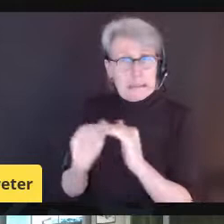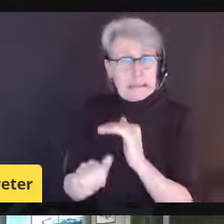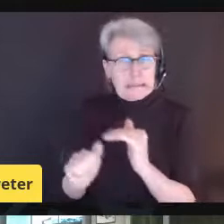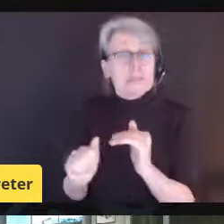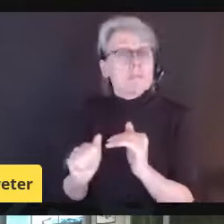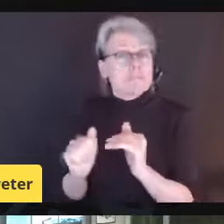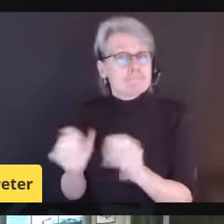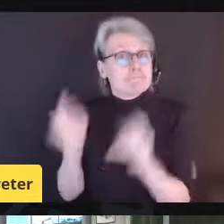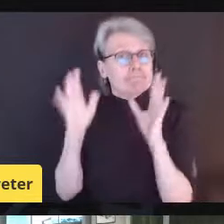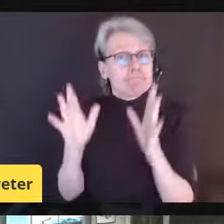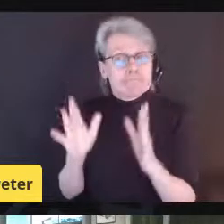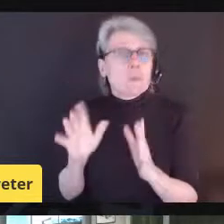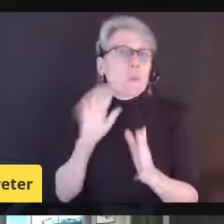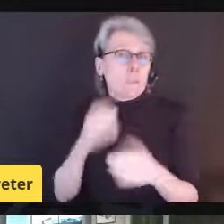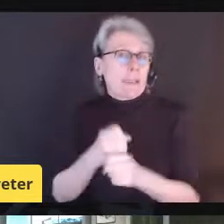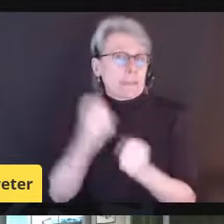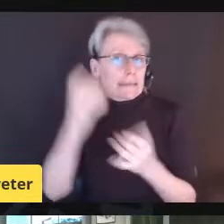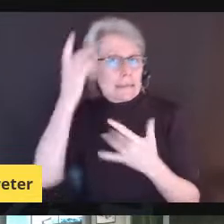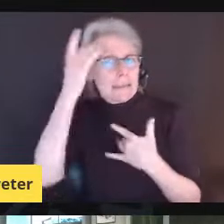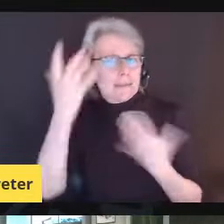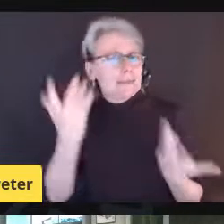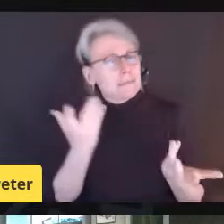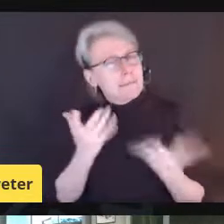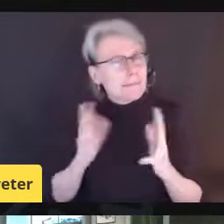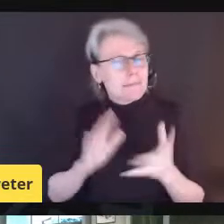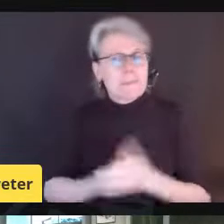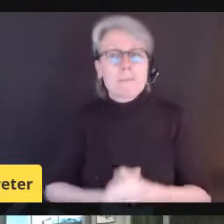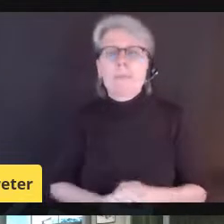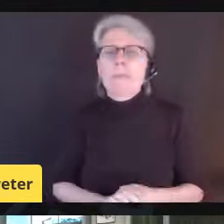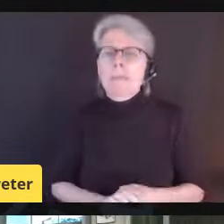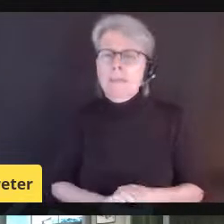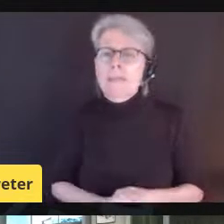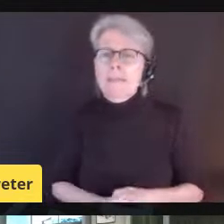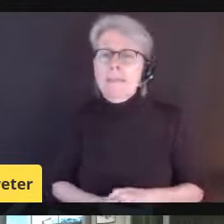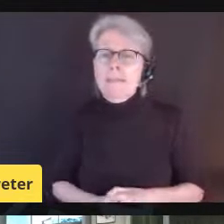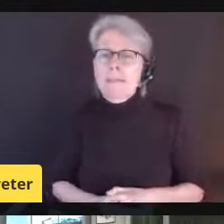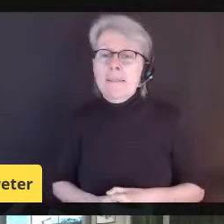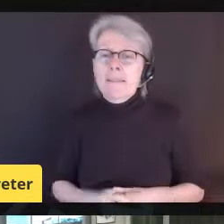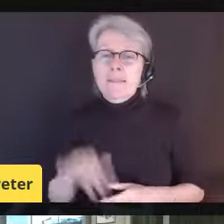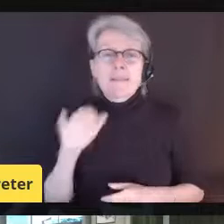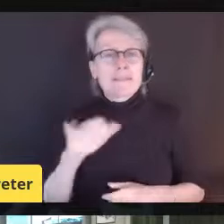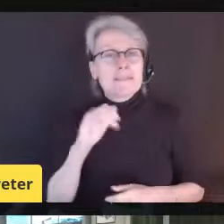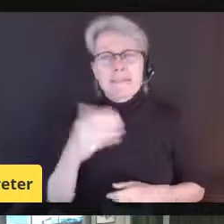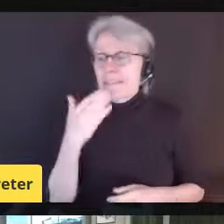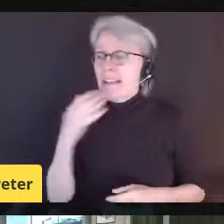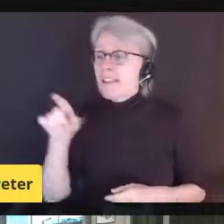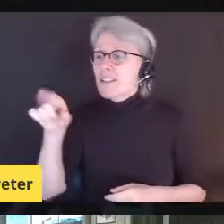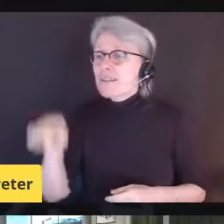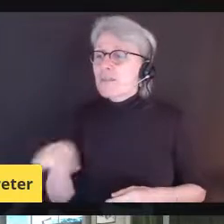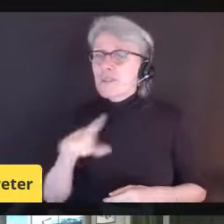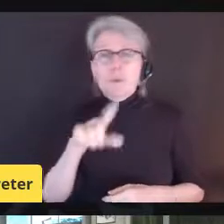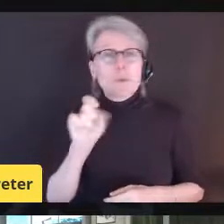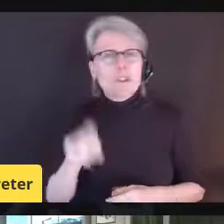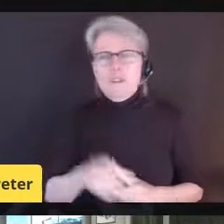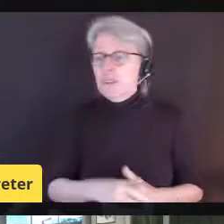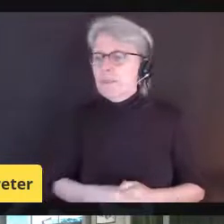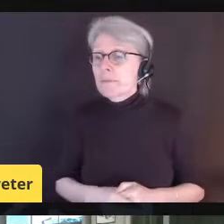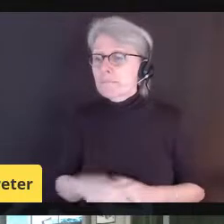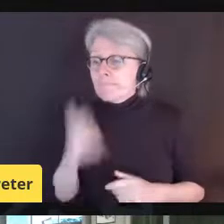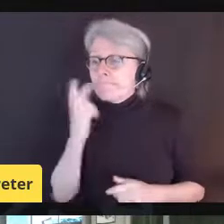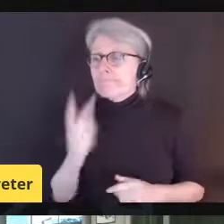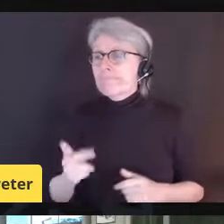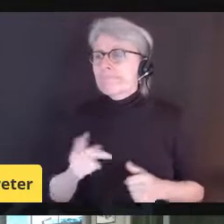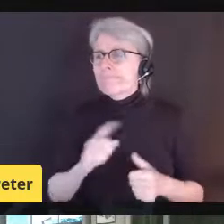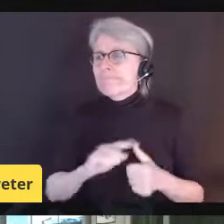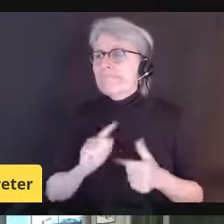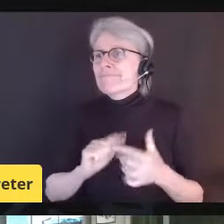Awesome, thank you. And I guess as a kind of follow-up, also to the audience, thank you for your questions. I am seeing them rolling